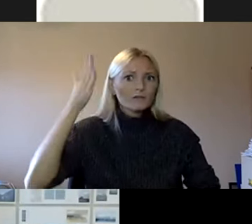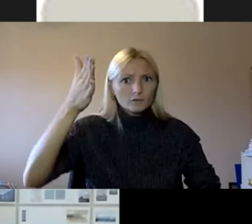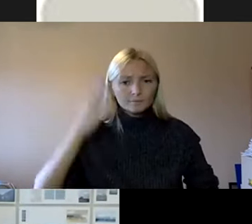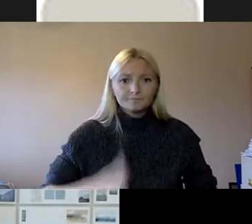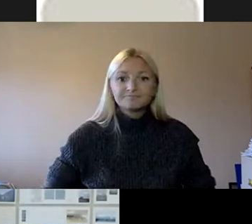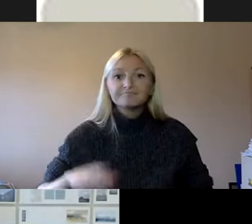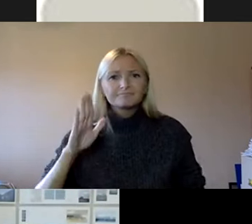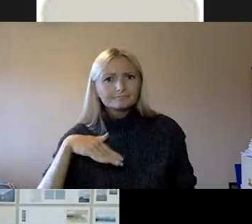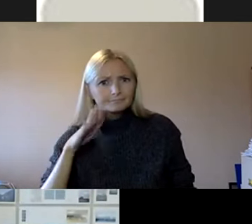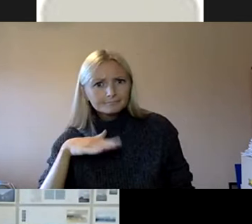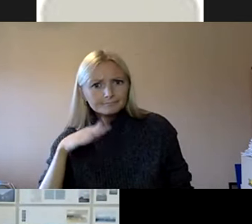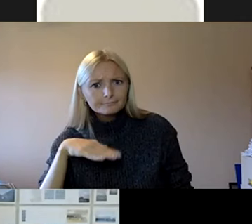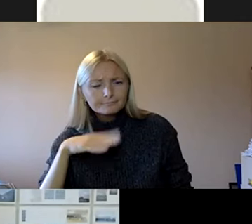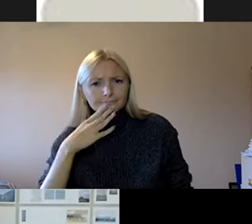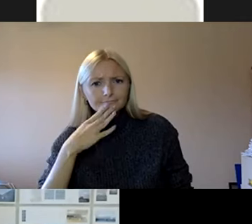Garcia,